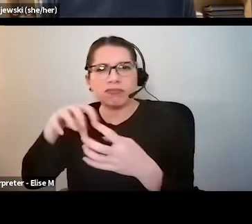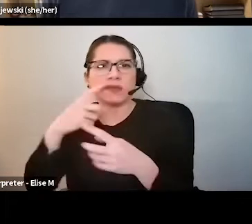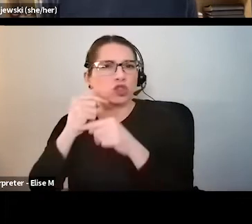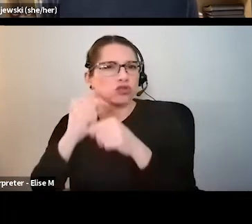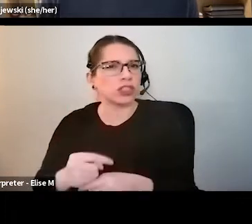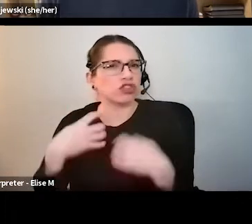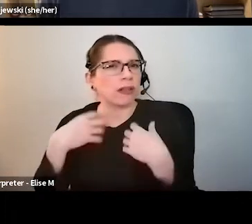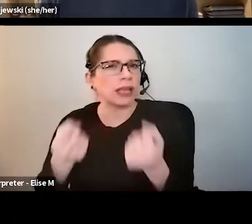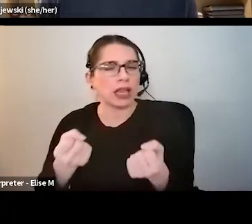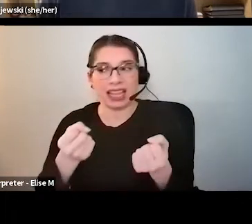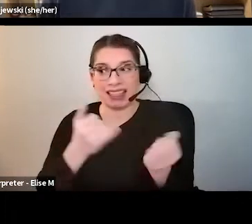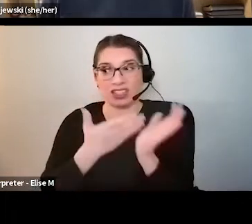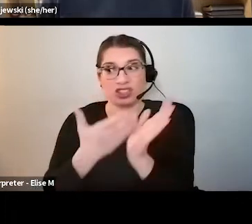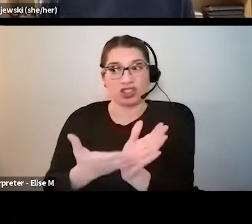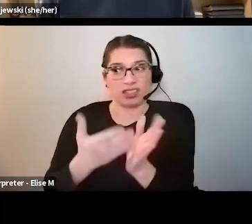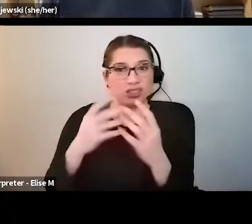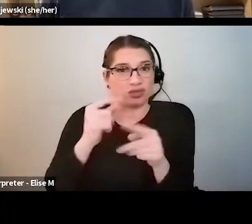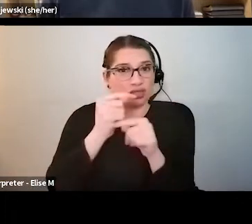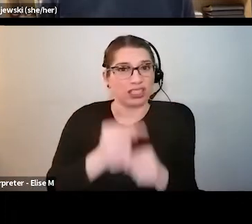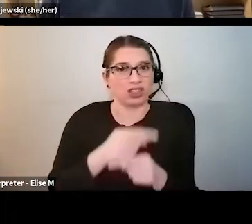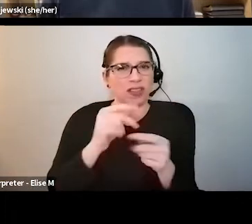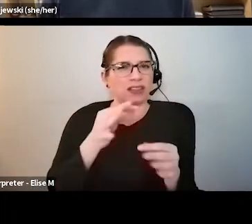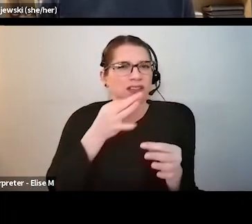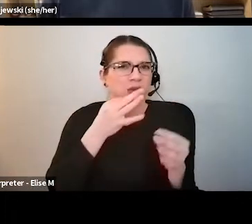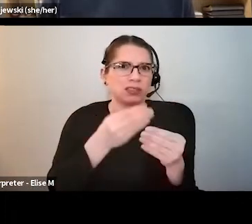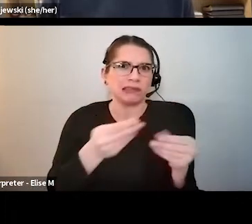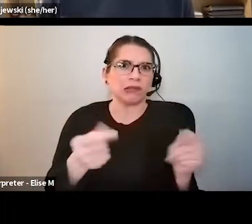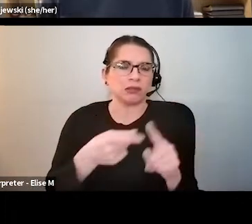quickly disappearing from a modernizing society.